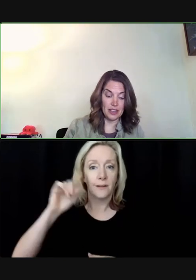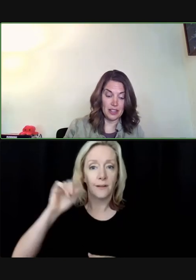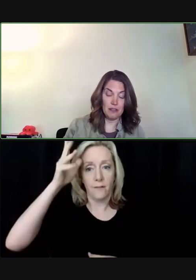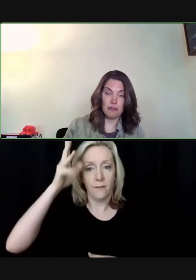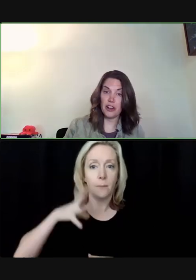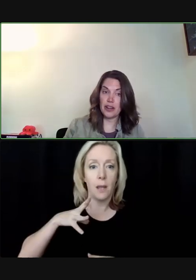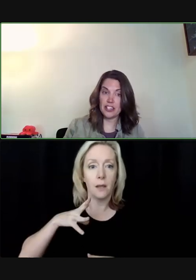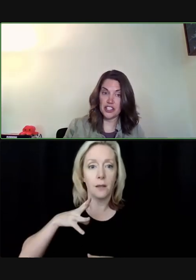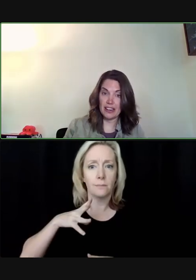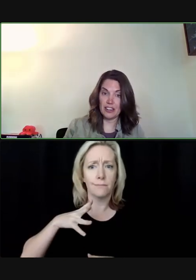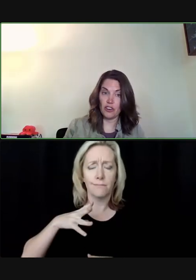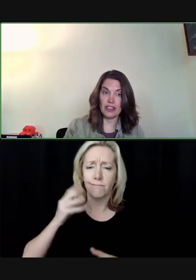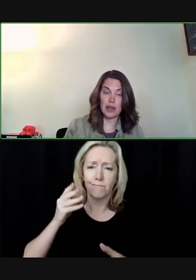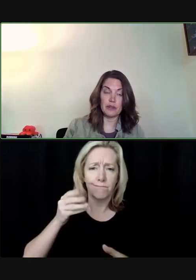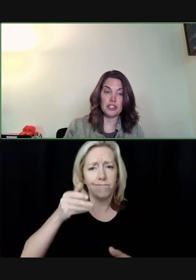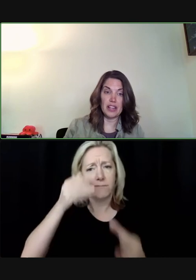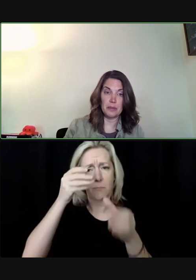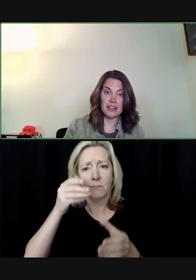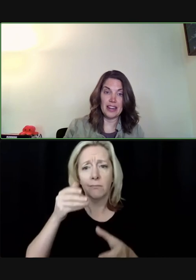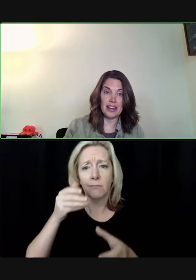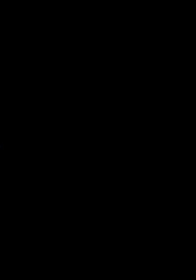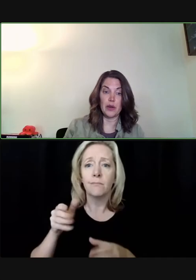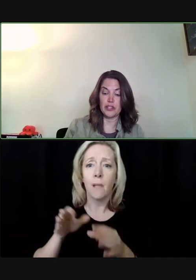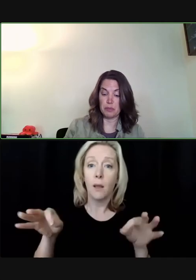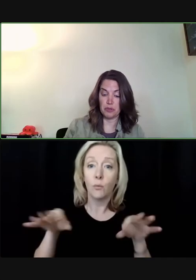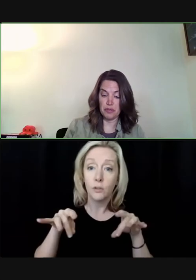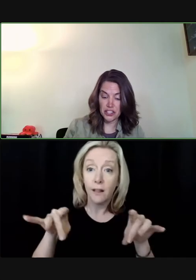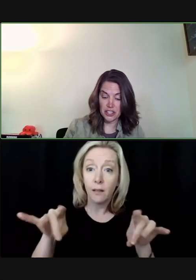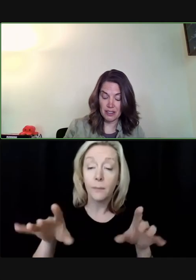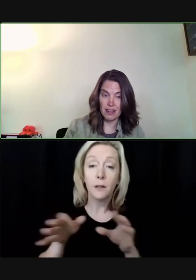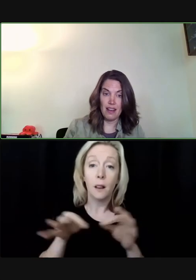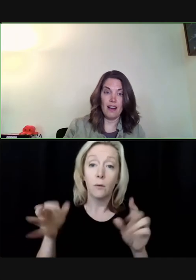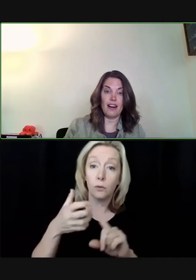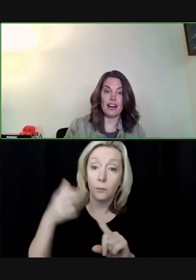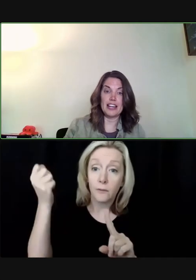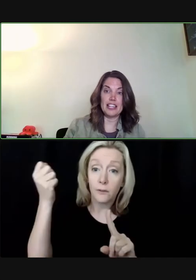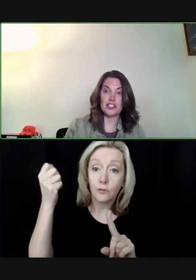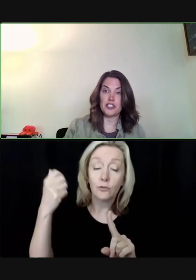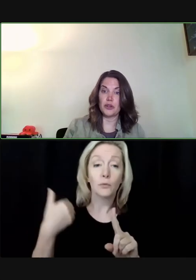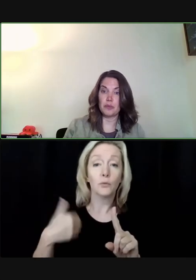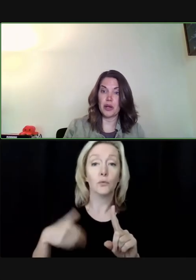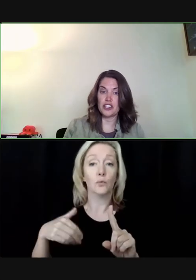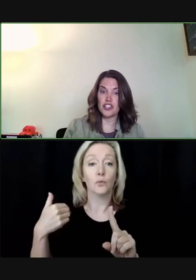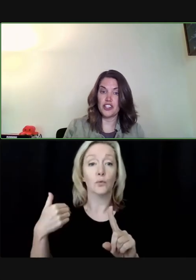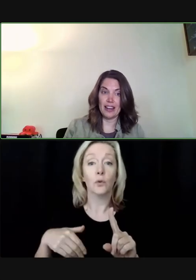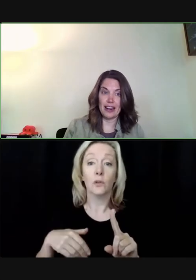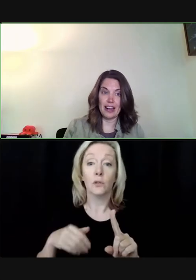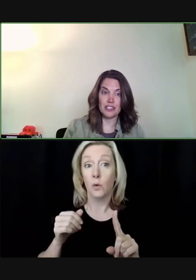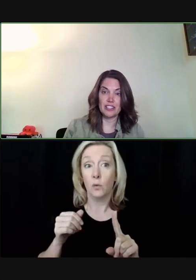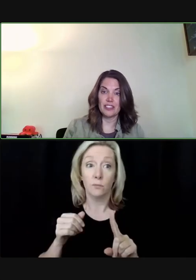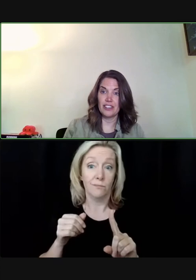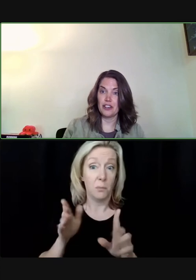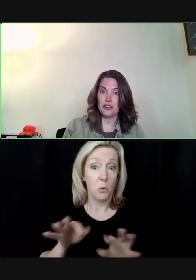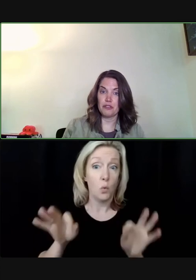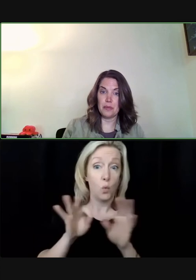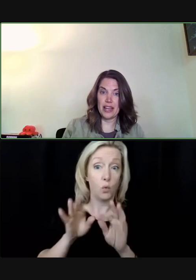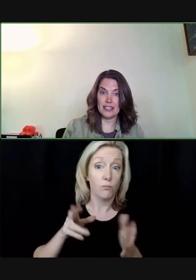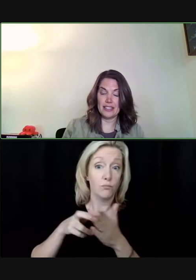who is very well educated on language development and language deprivation. And so you might want to check that